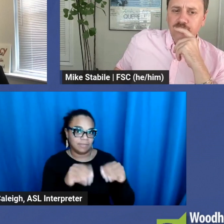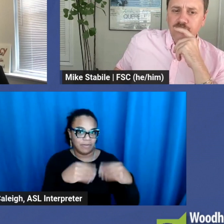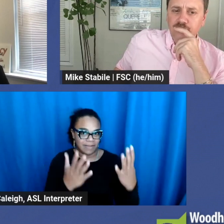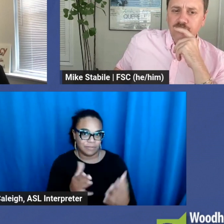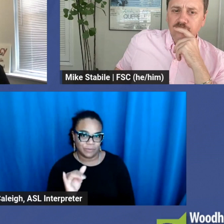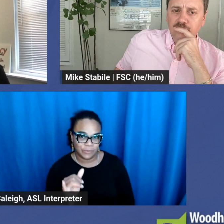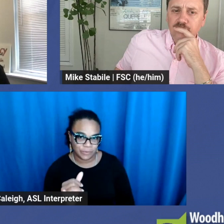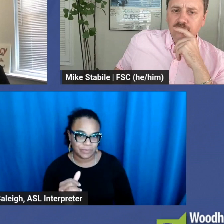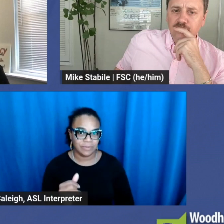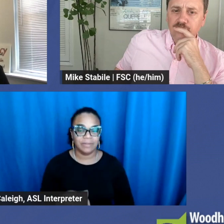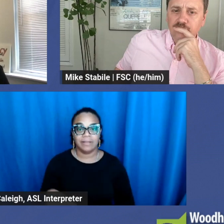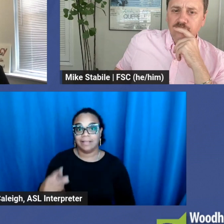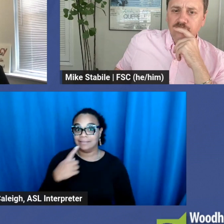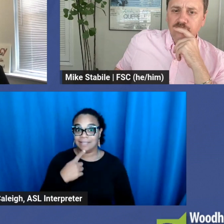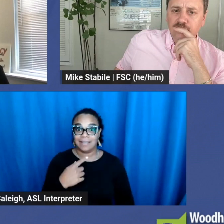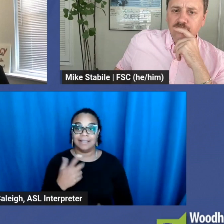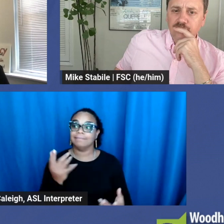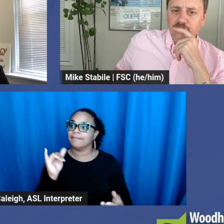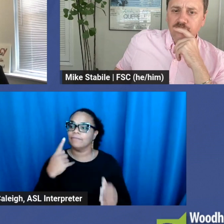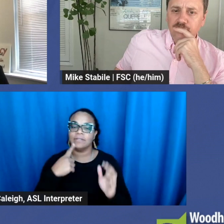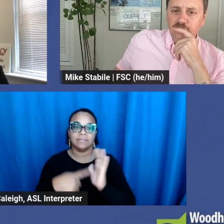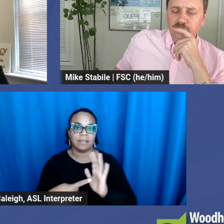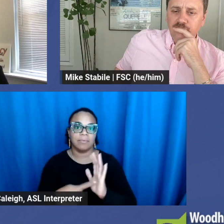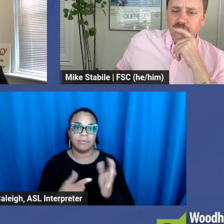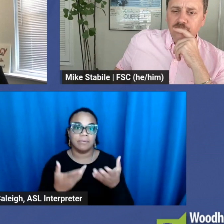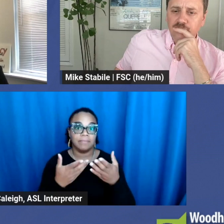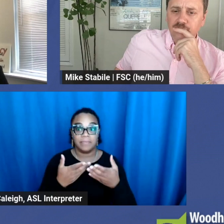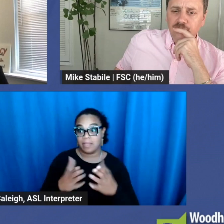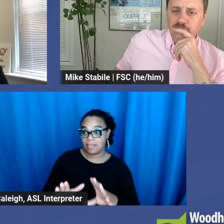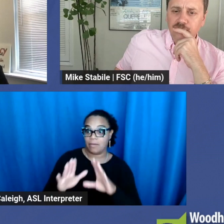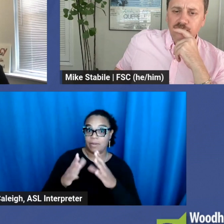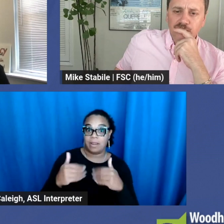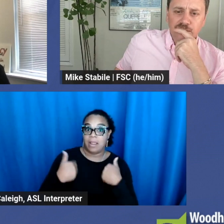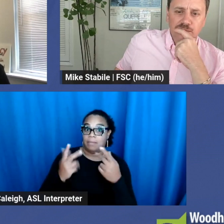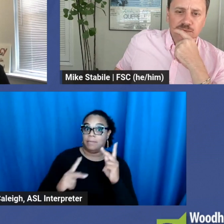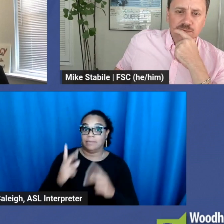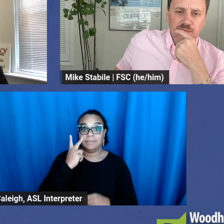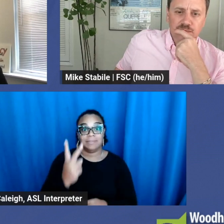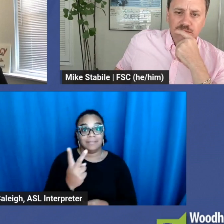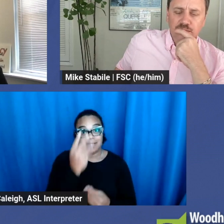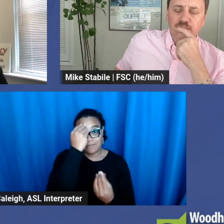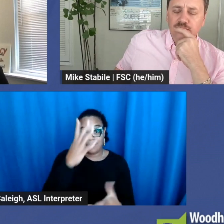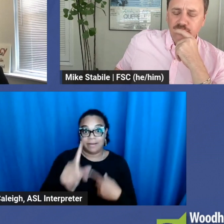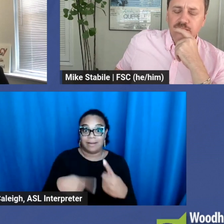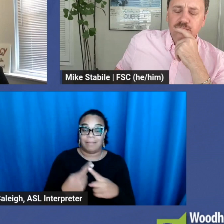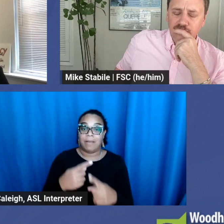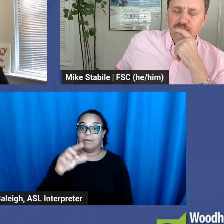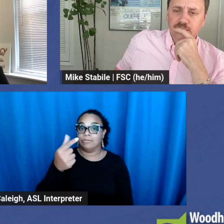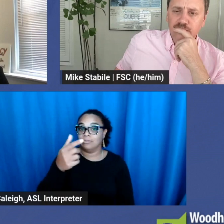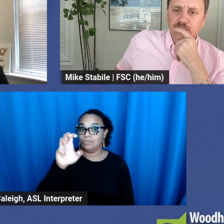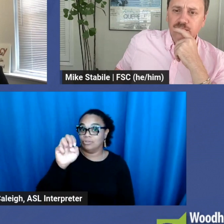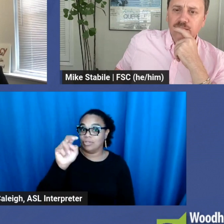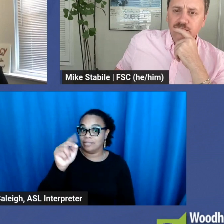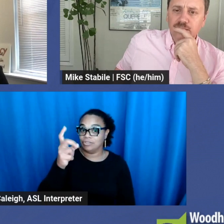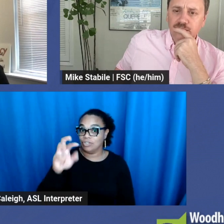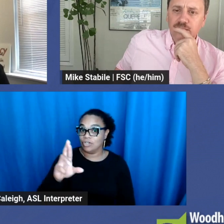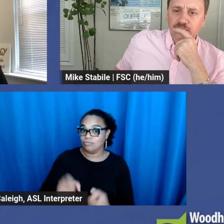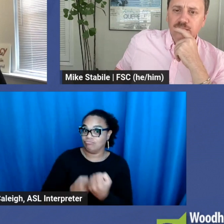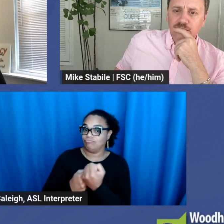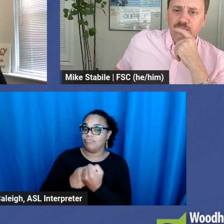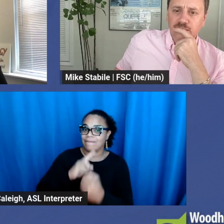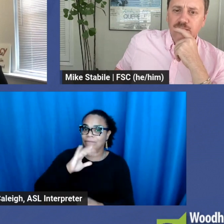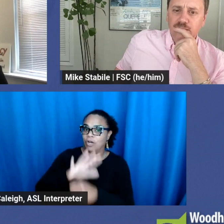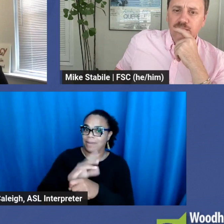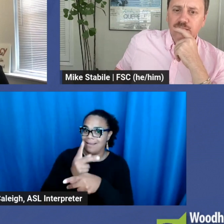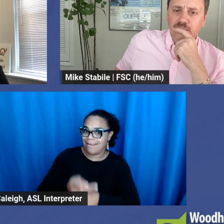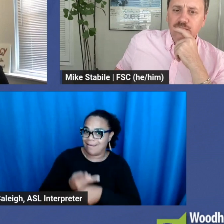example, enabling young people to see information about gender affirming care and how to go